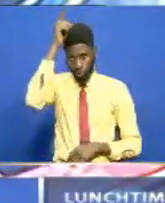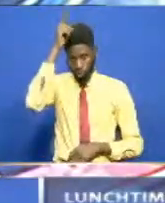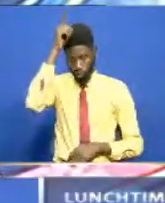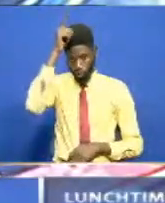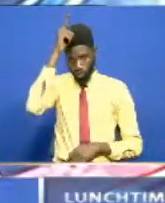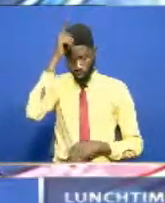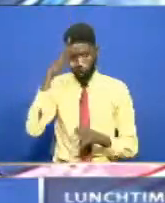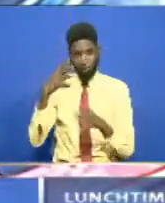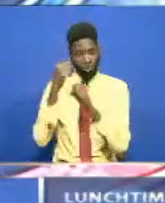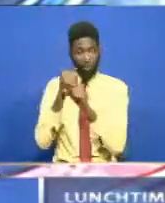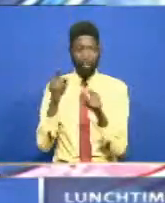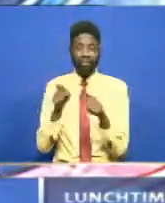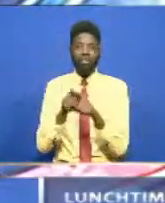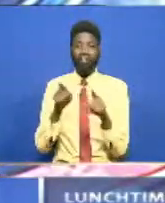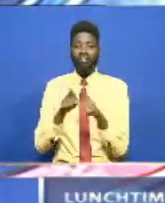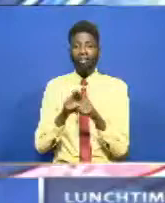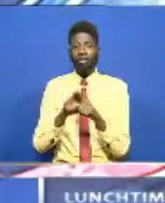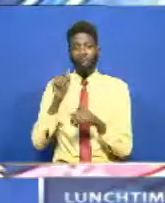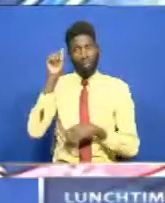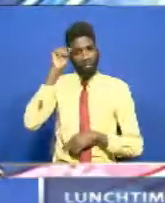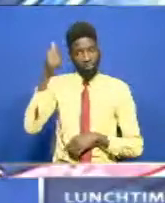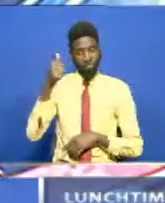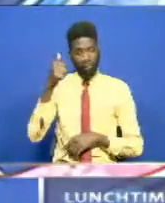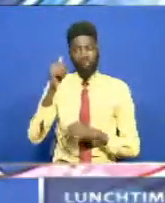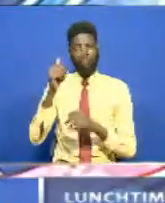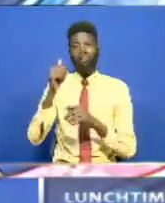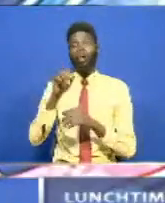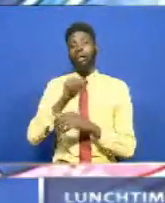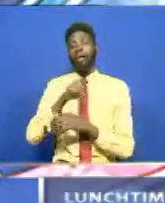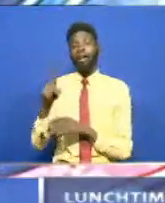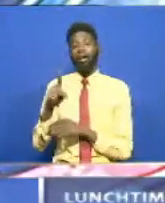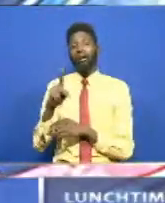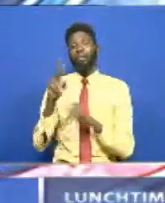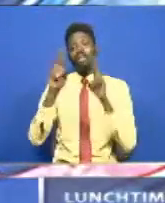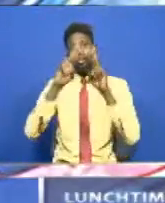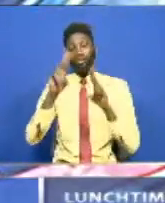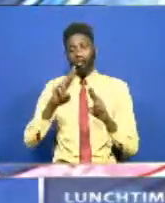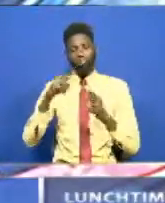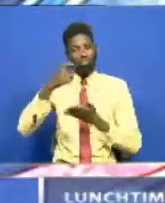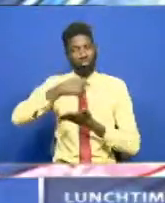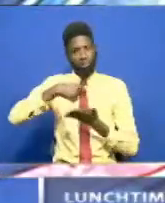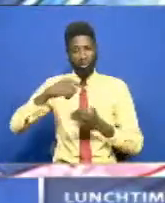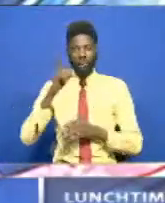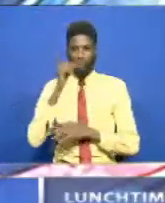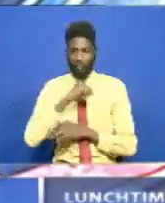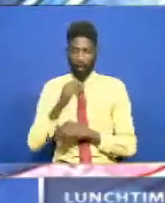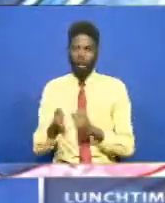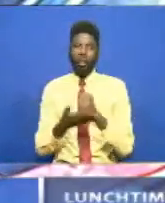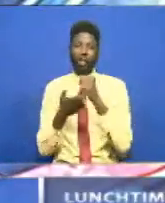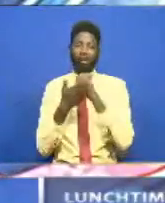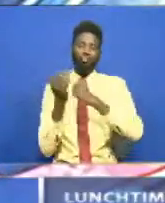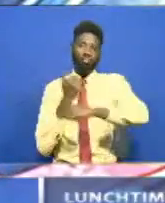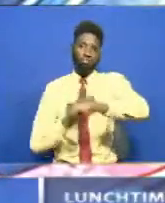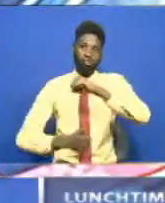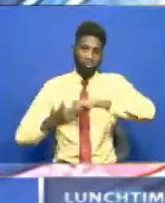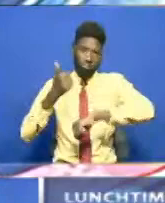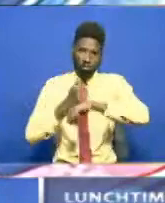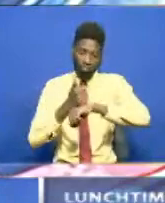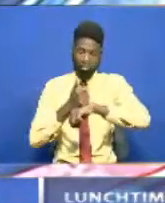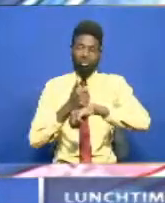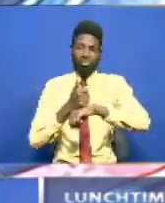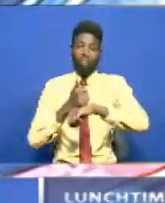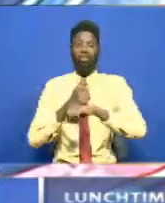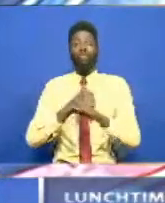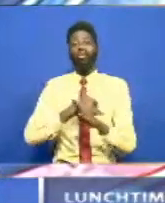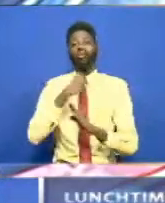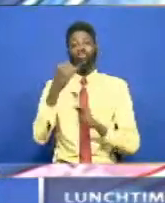Applications International signed an MOU that will mutually establish, operate and manage existing corporate scheme